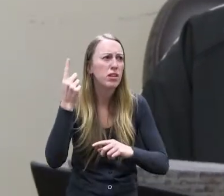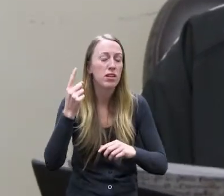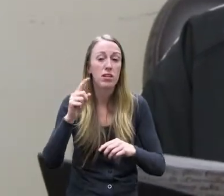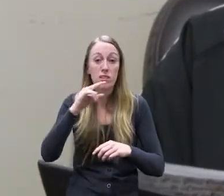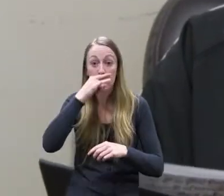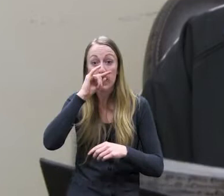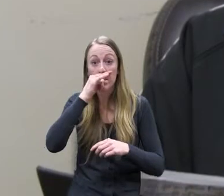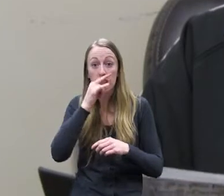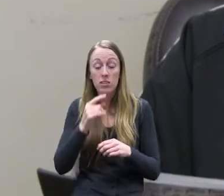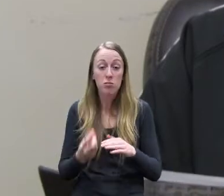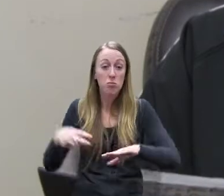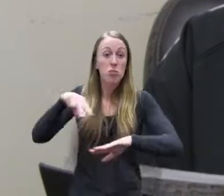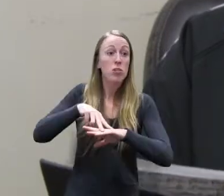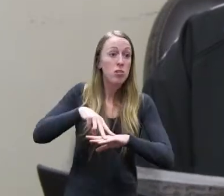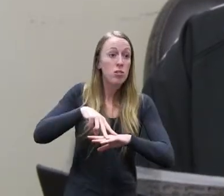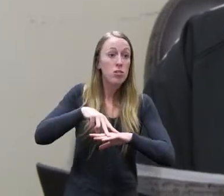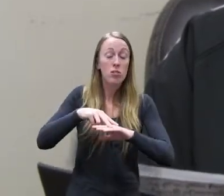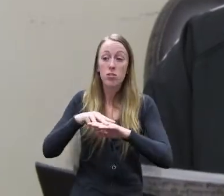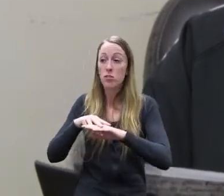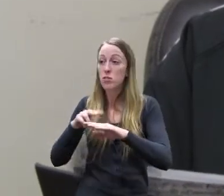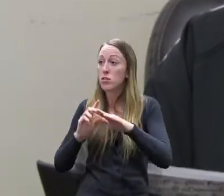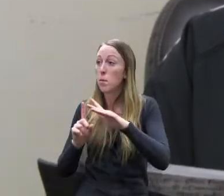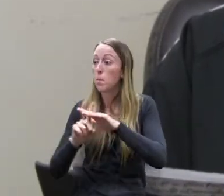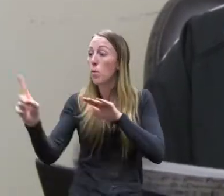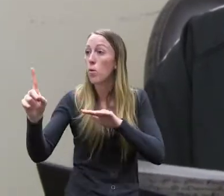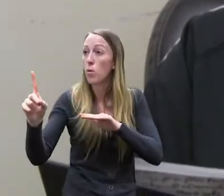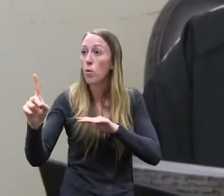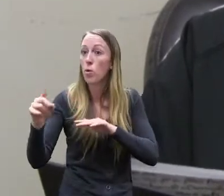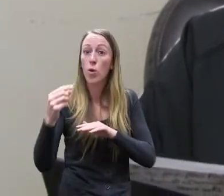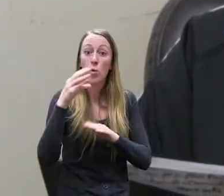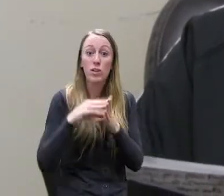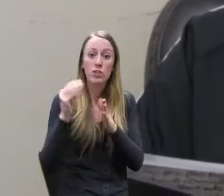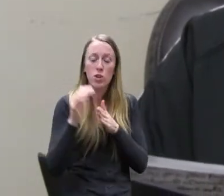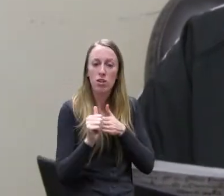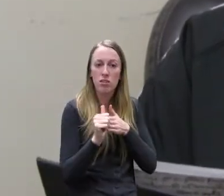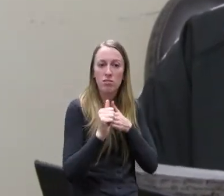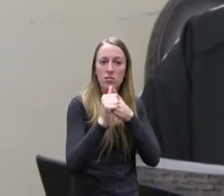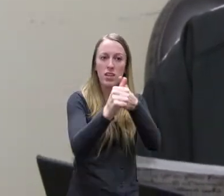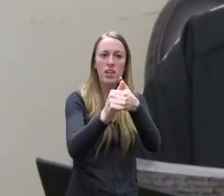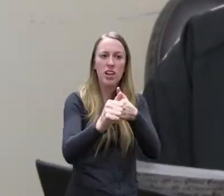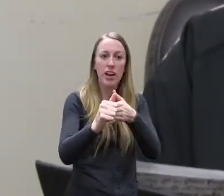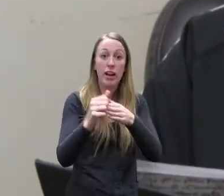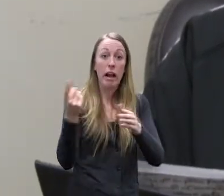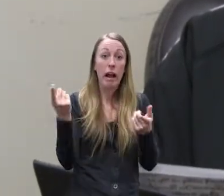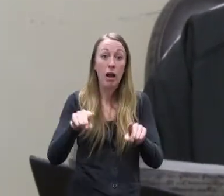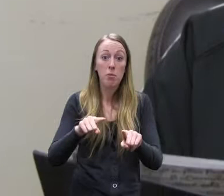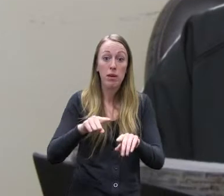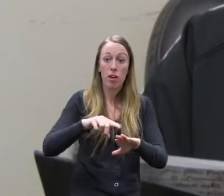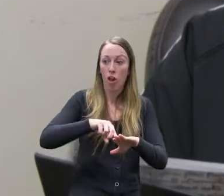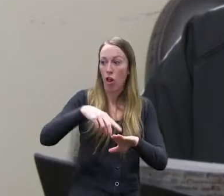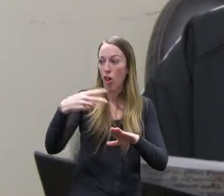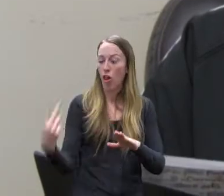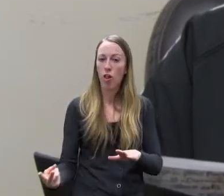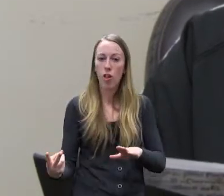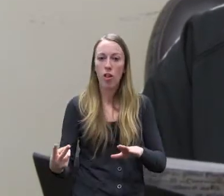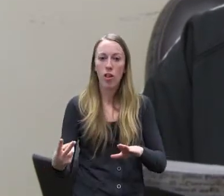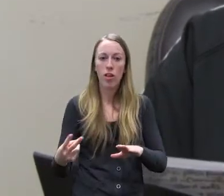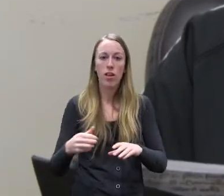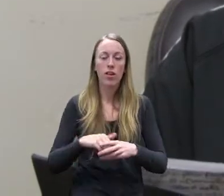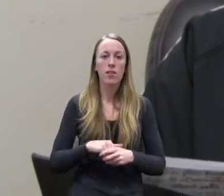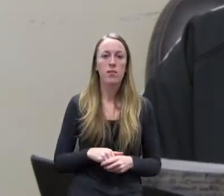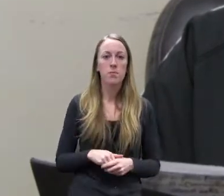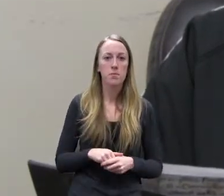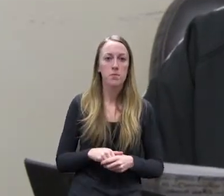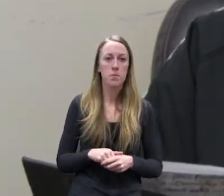to the door they all flew like a flash. The one who was leading went down with a crash. Then, despite their wondering eyes that they rubbed, came